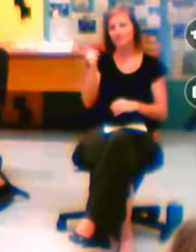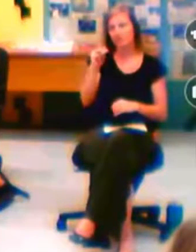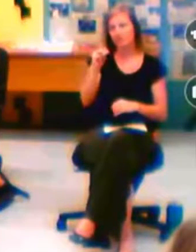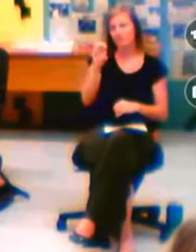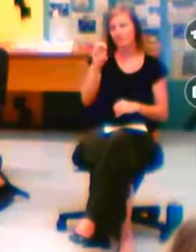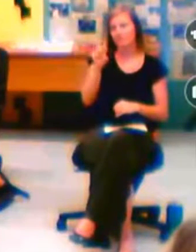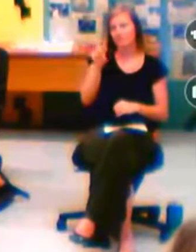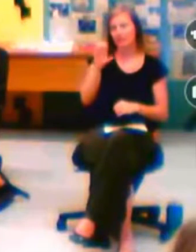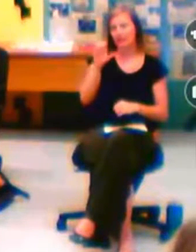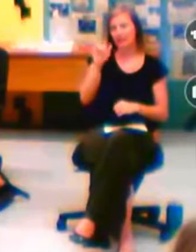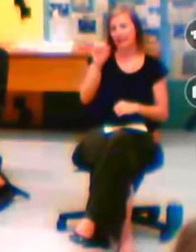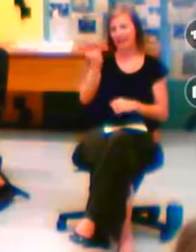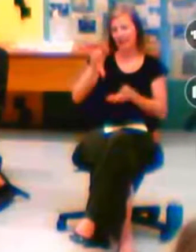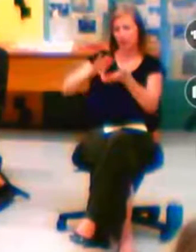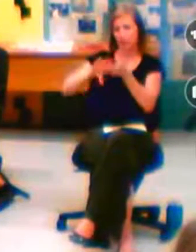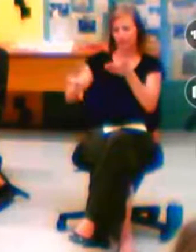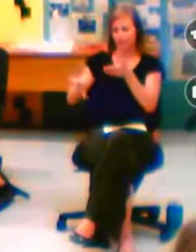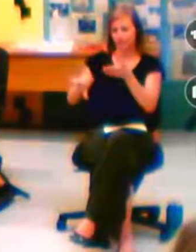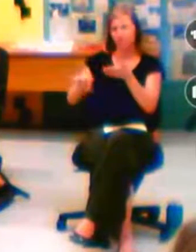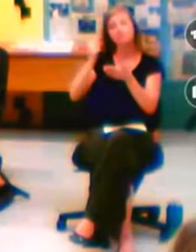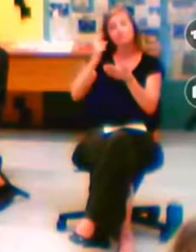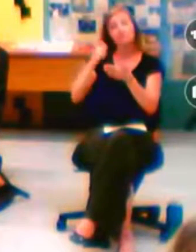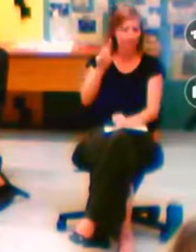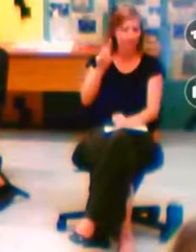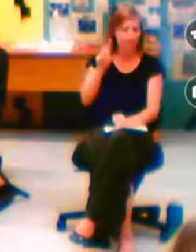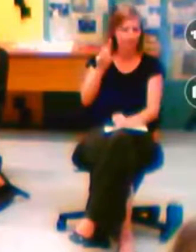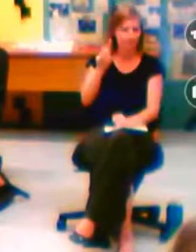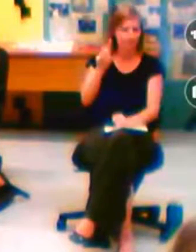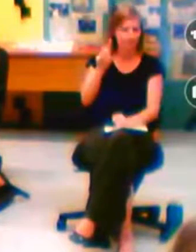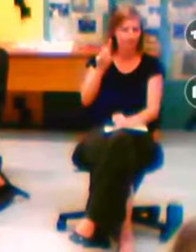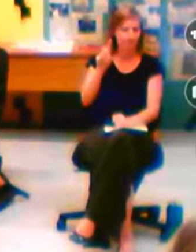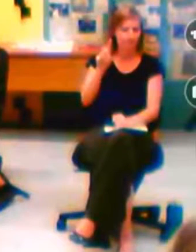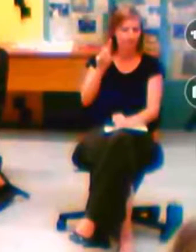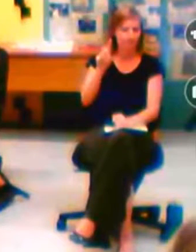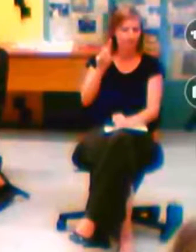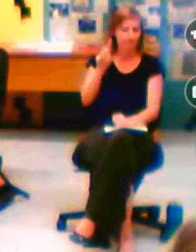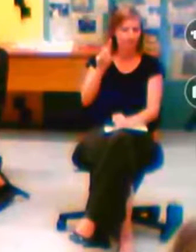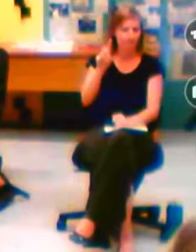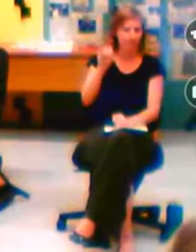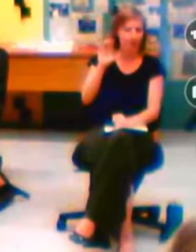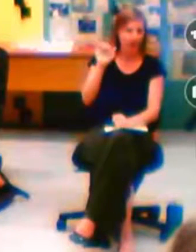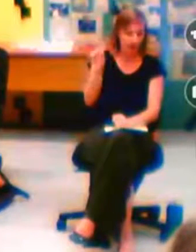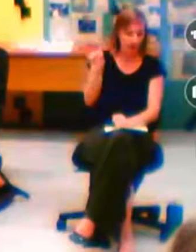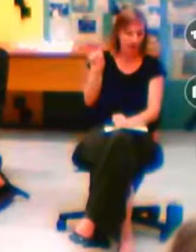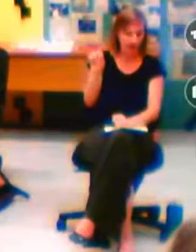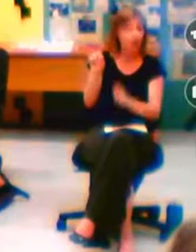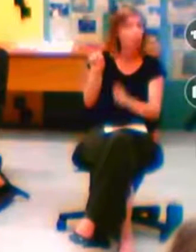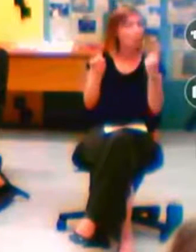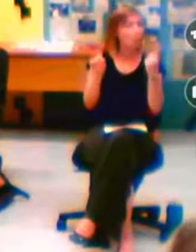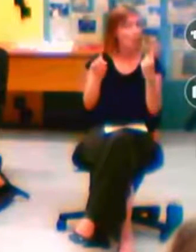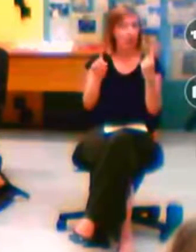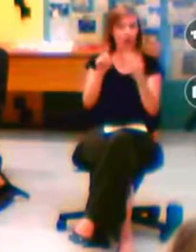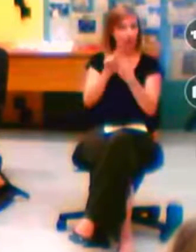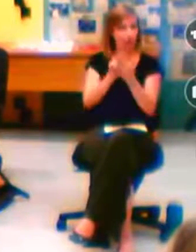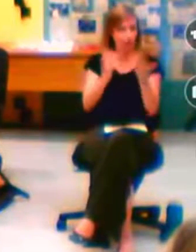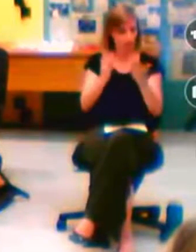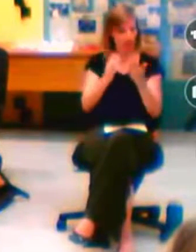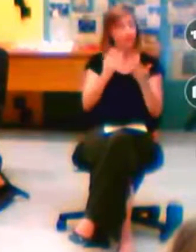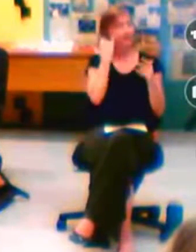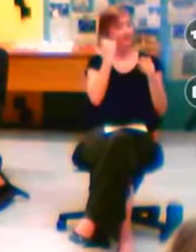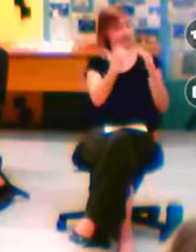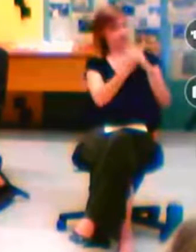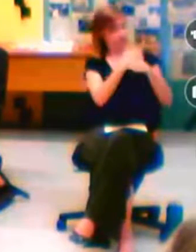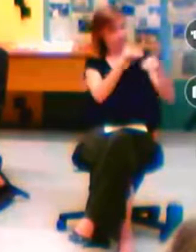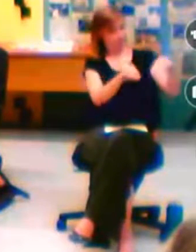So as I mentioned before, Colorado Care also applies for an 1115 or Medicaid waiver. And there are